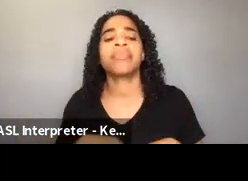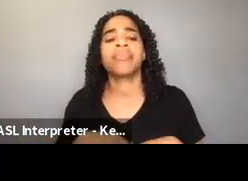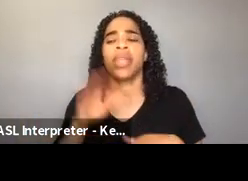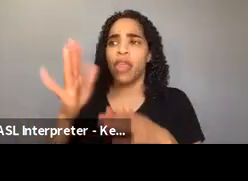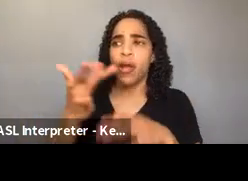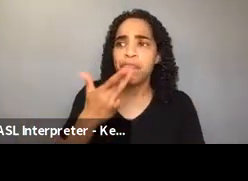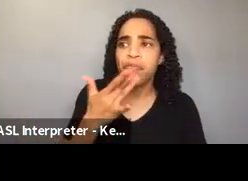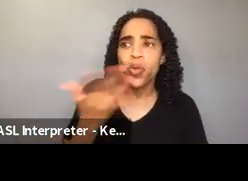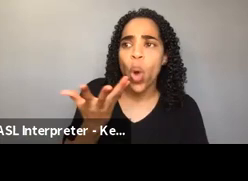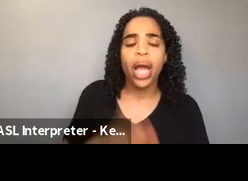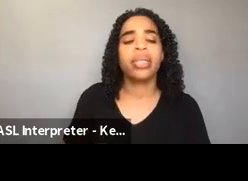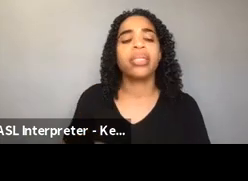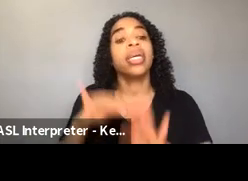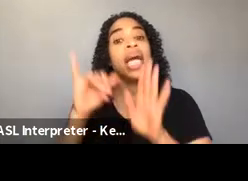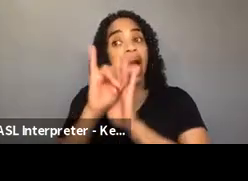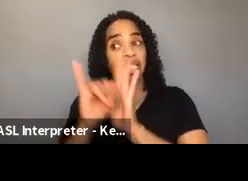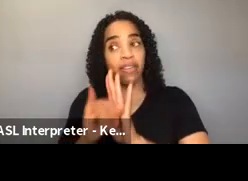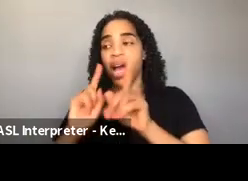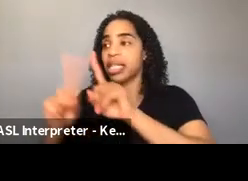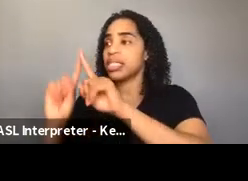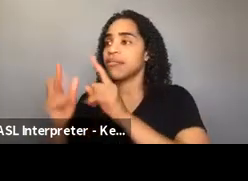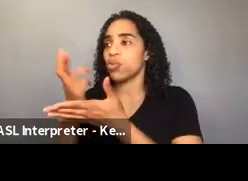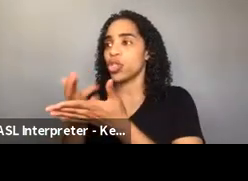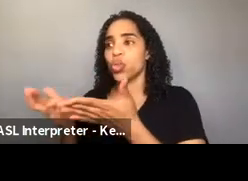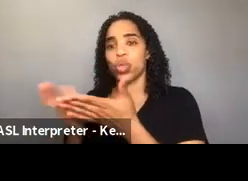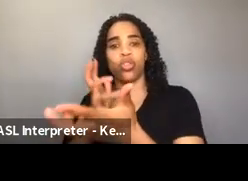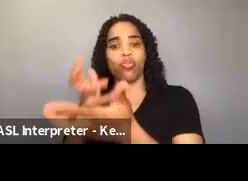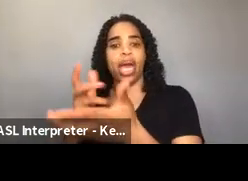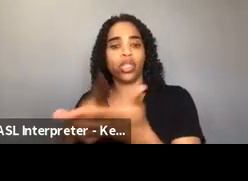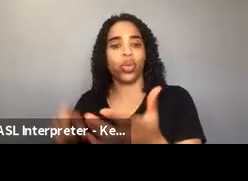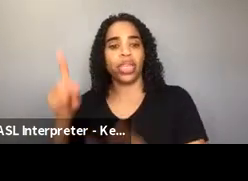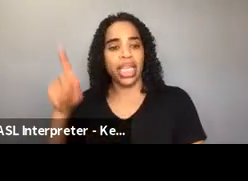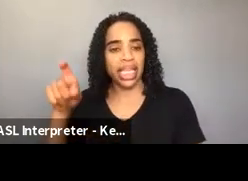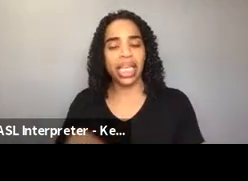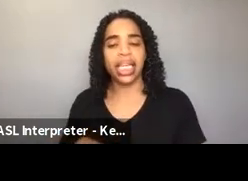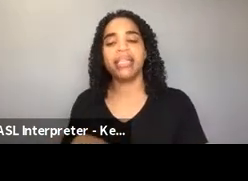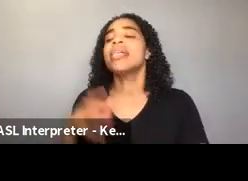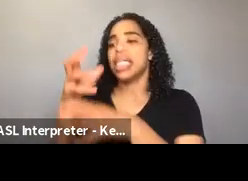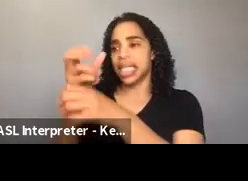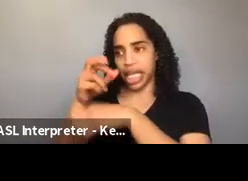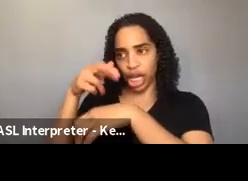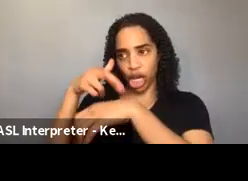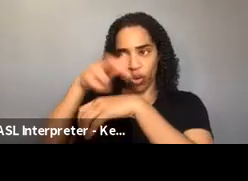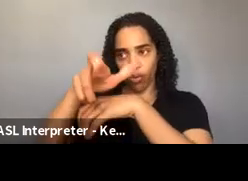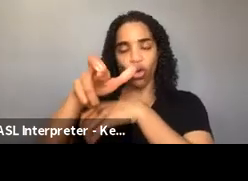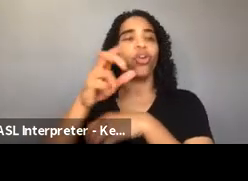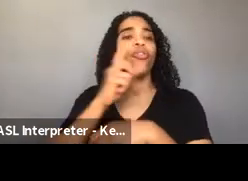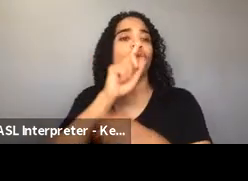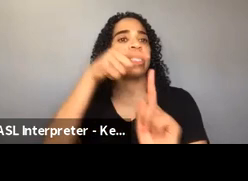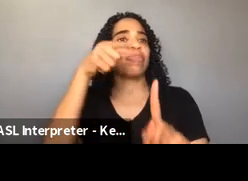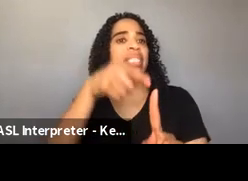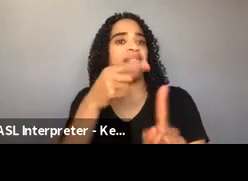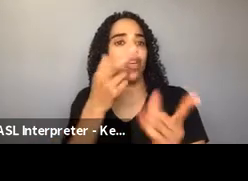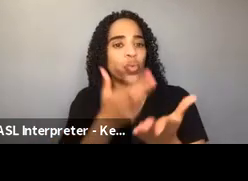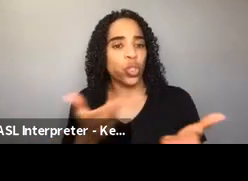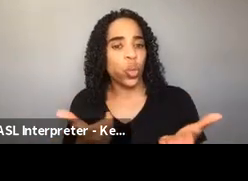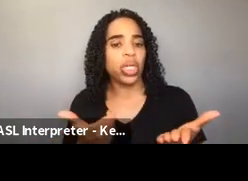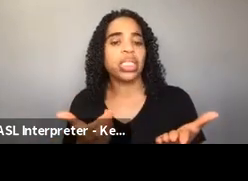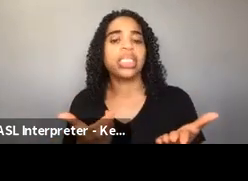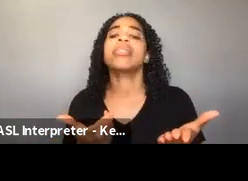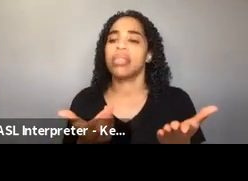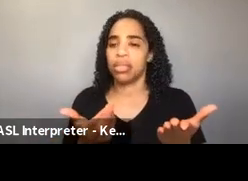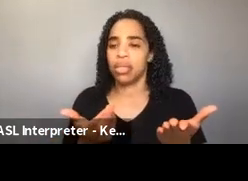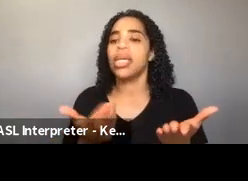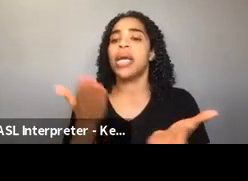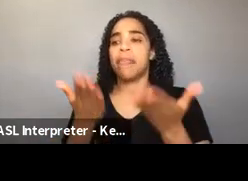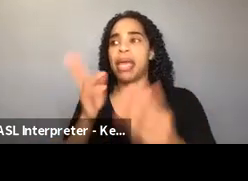identifying resources to meet those needs, providing a referral to an identified resource, which may include a warm handoff